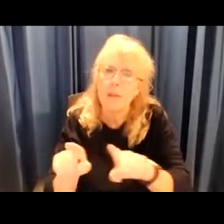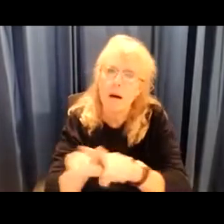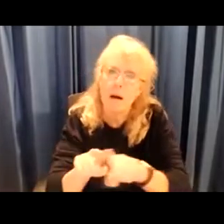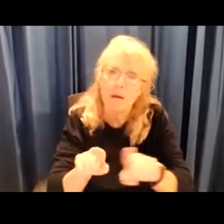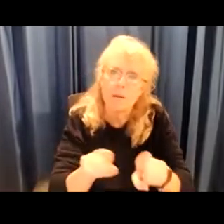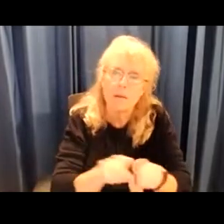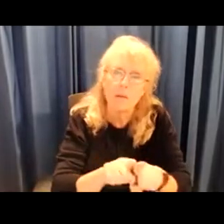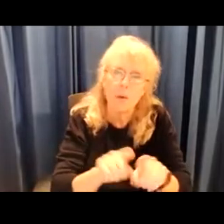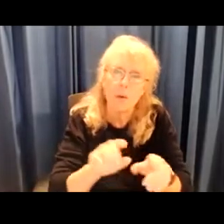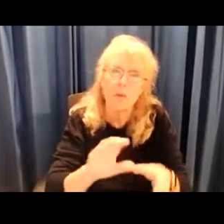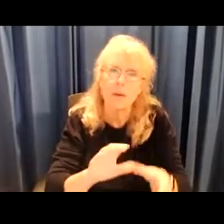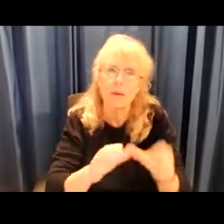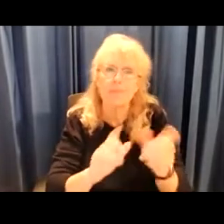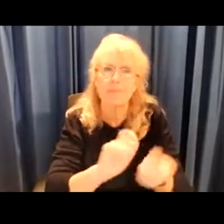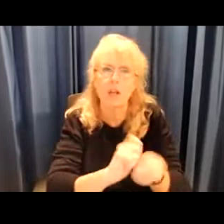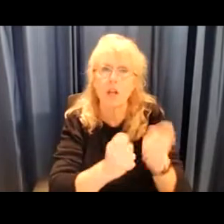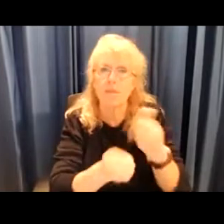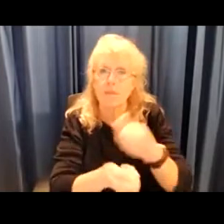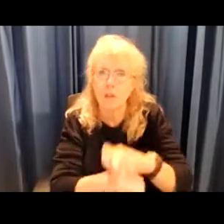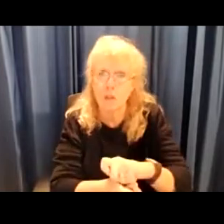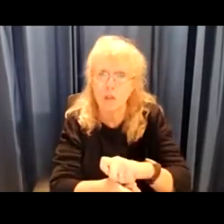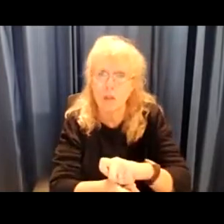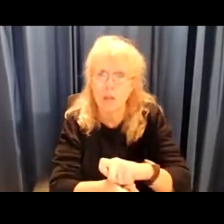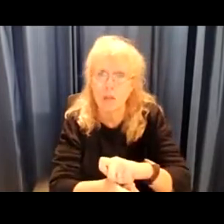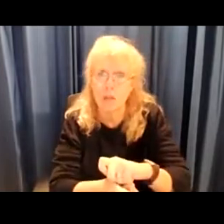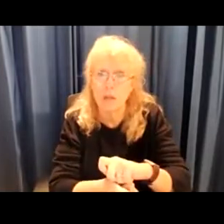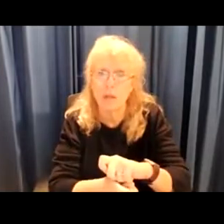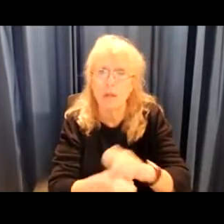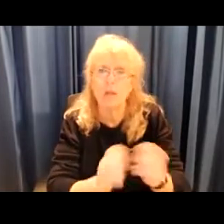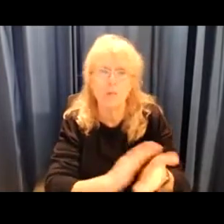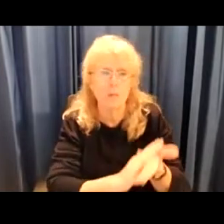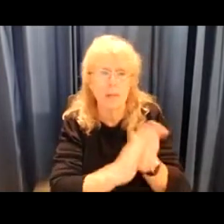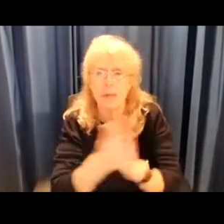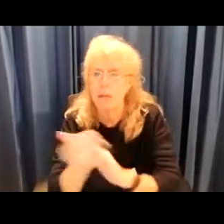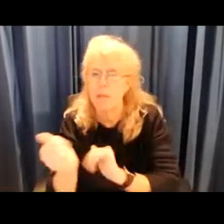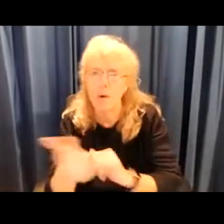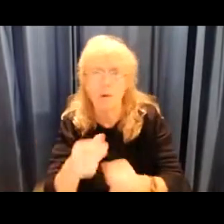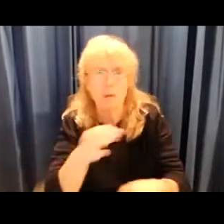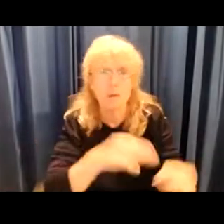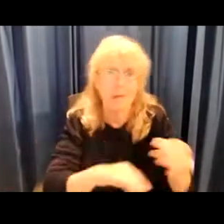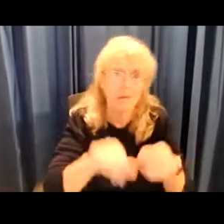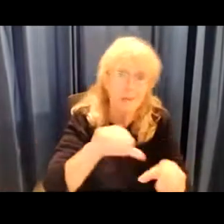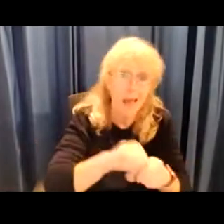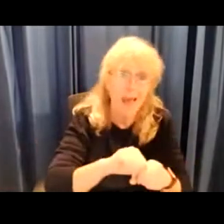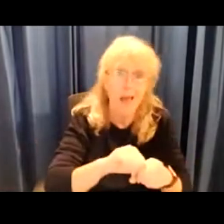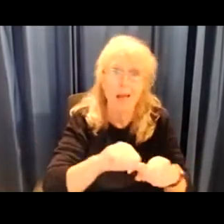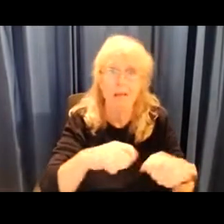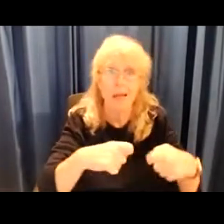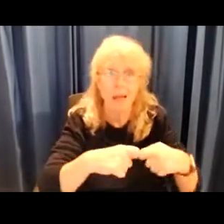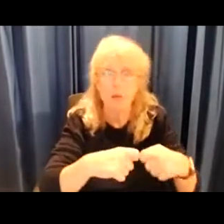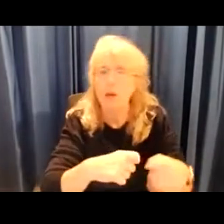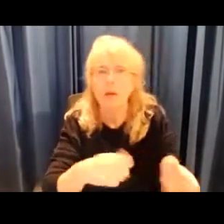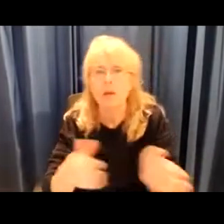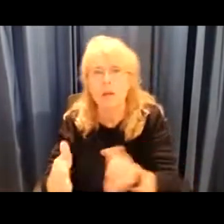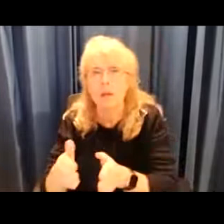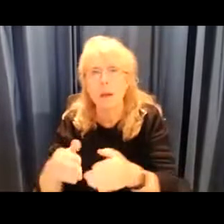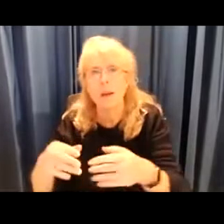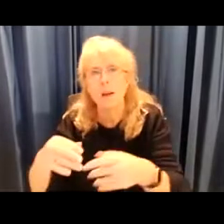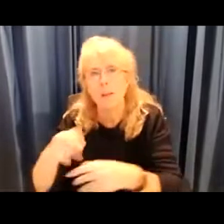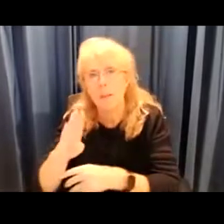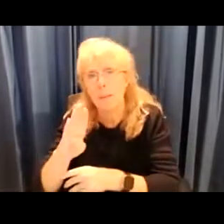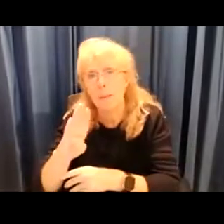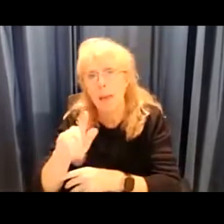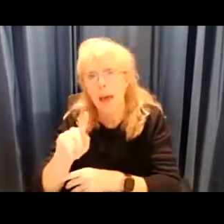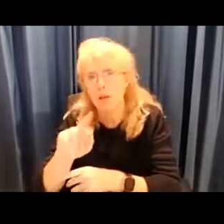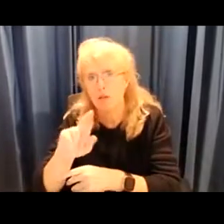conversion to battery powered is expensive. So, but we need to start someplace. And I think